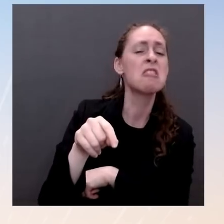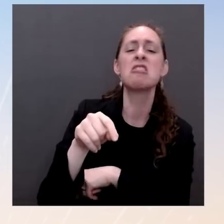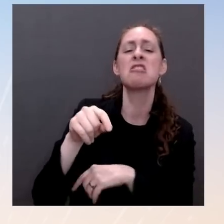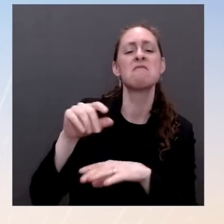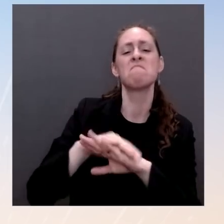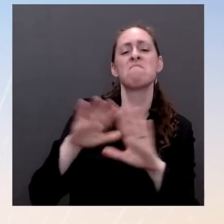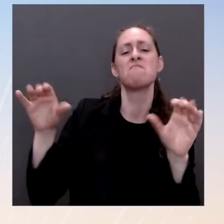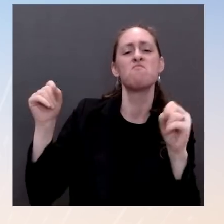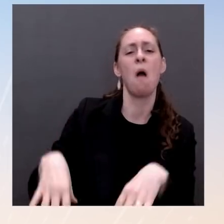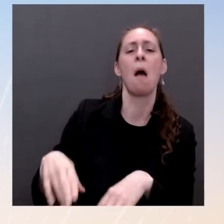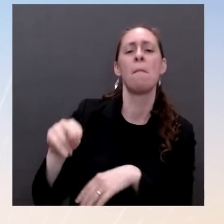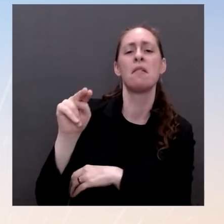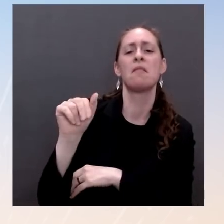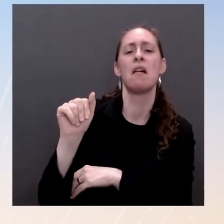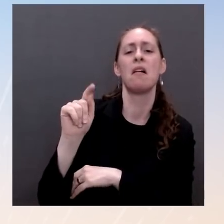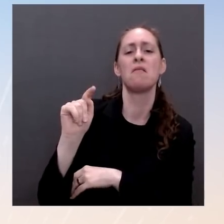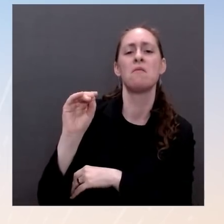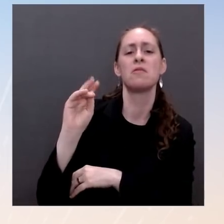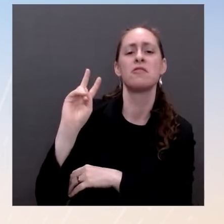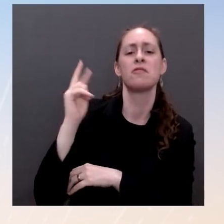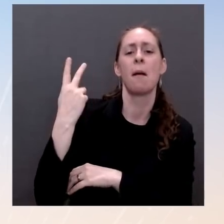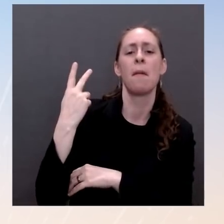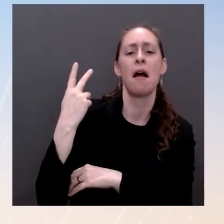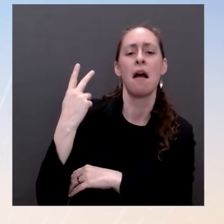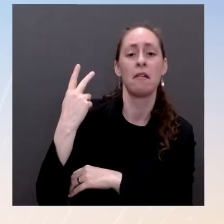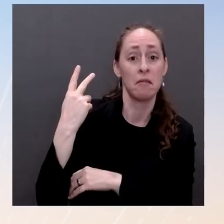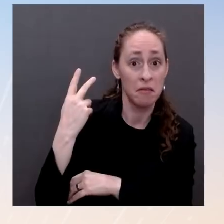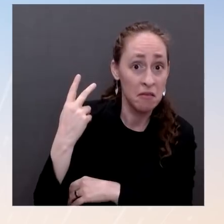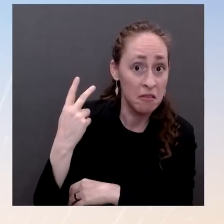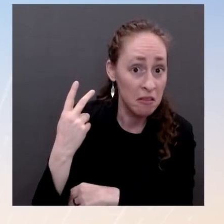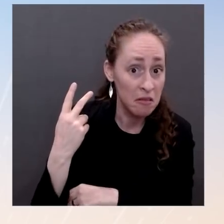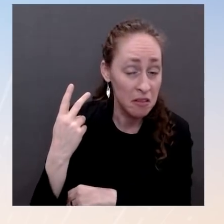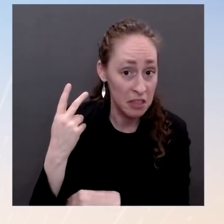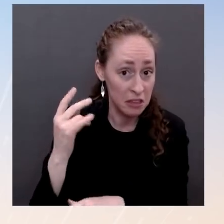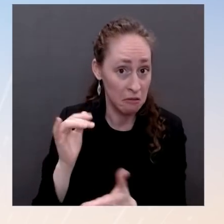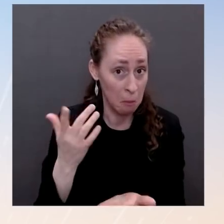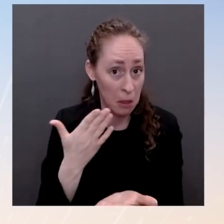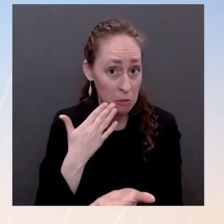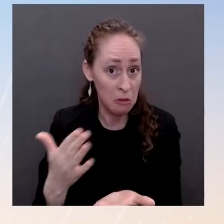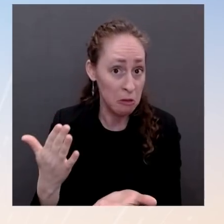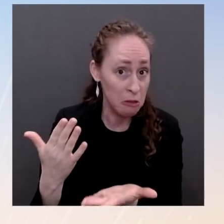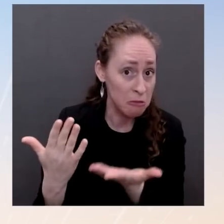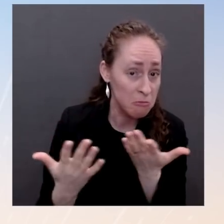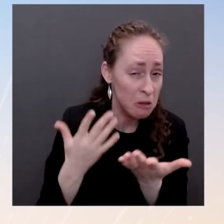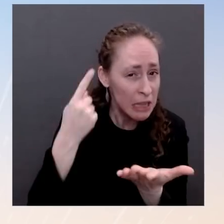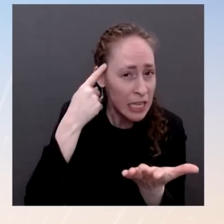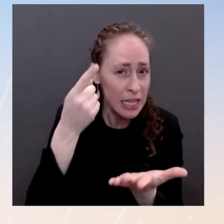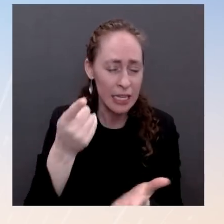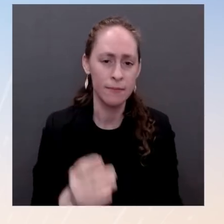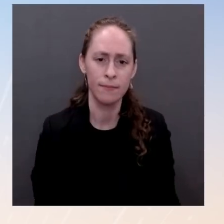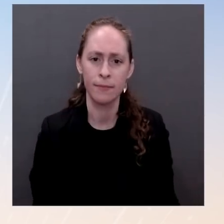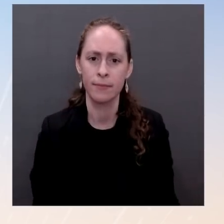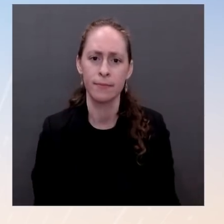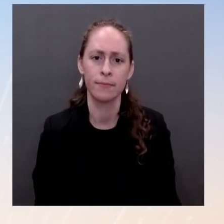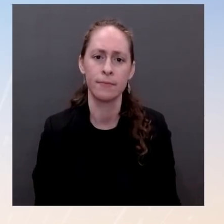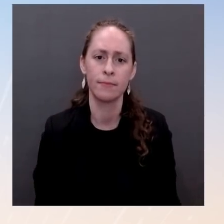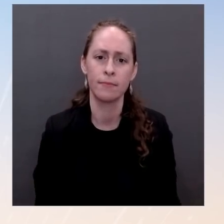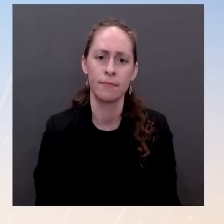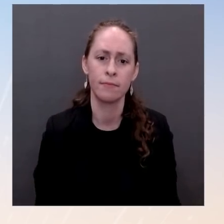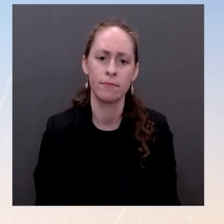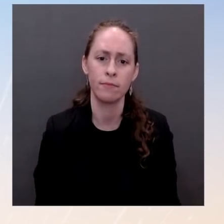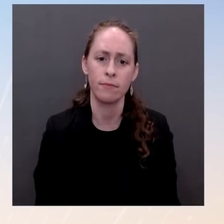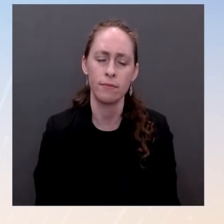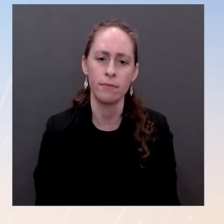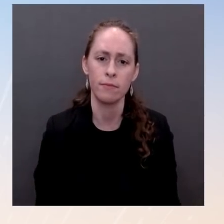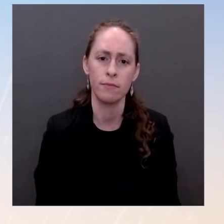And again, I would reiterate what I said a little bit earlier, which is that our position is that we are not going to pressure Ukraine or any country to join or